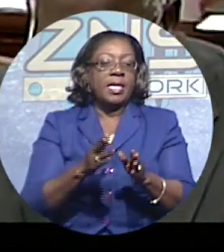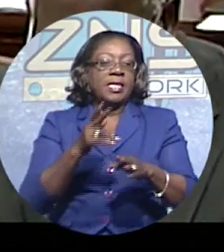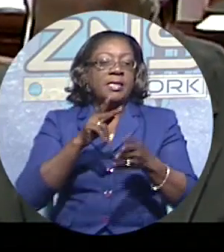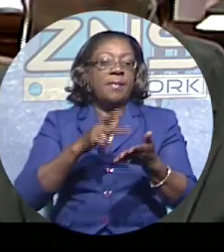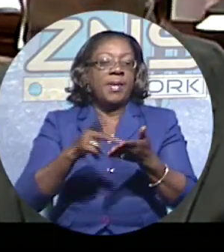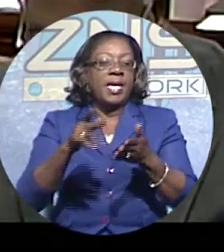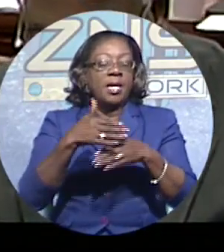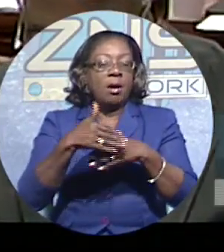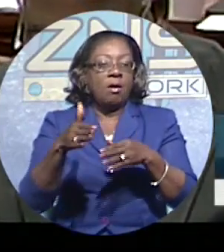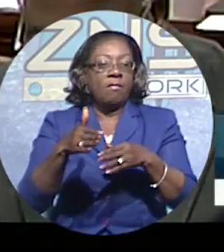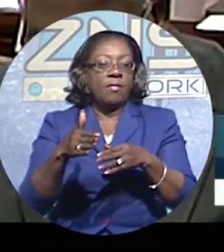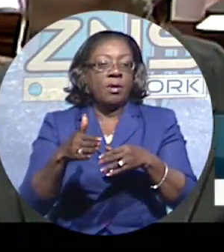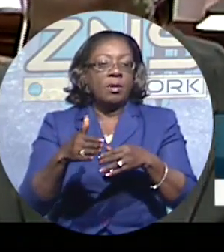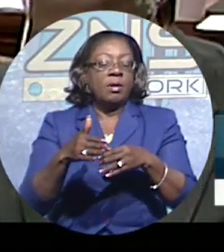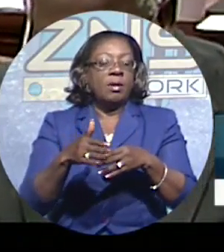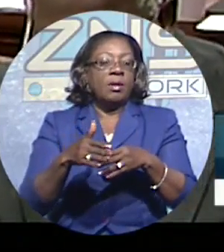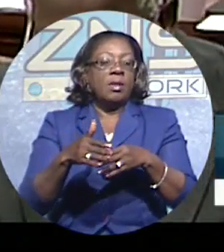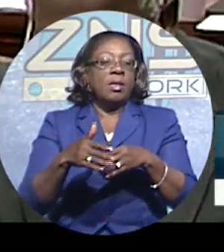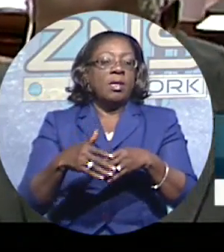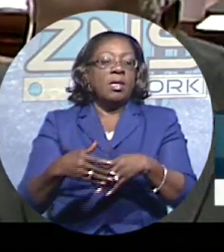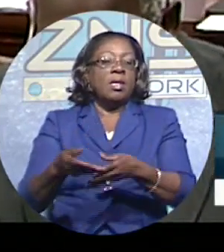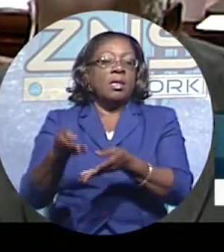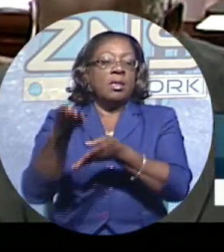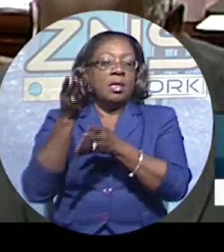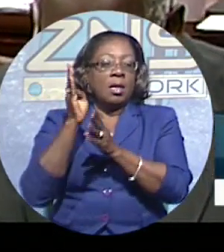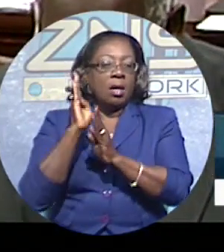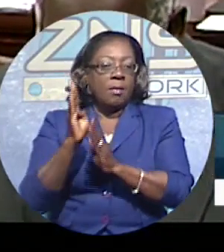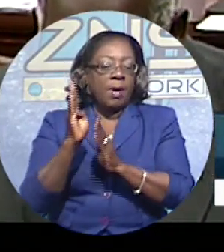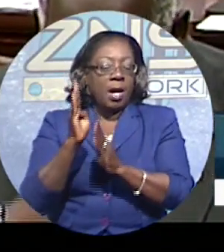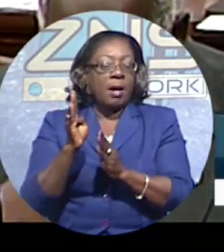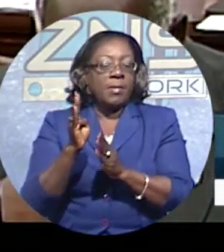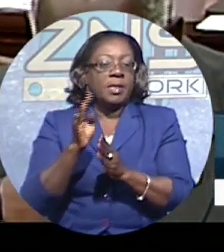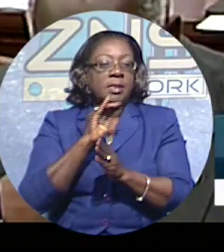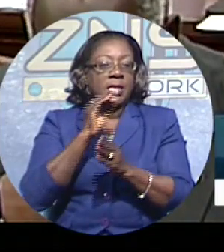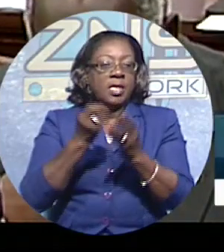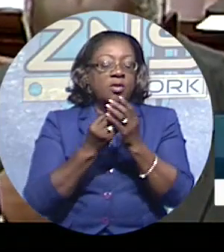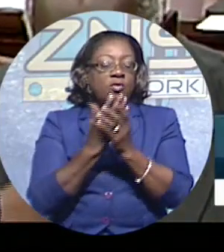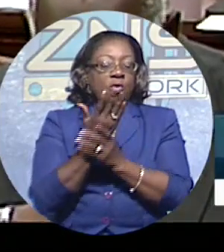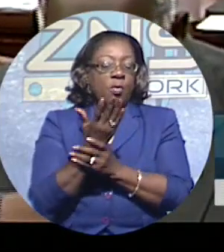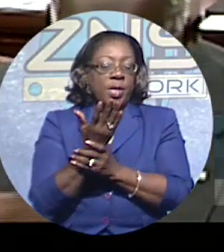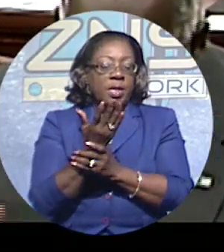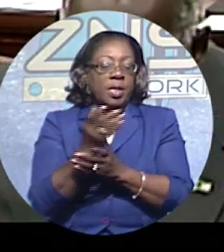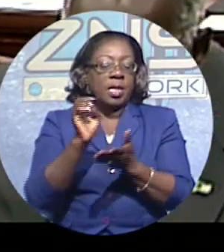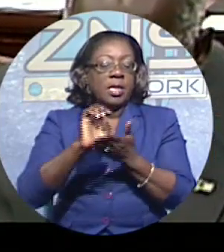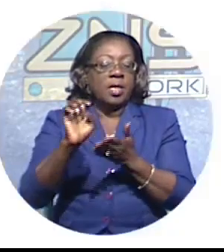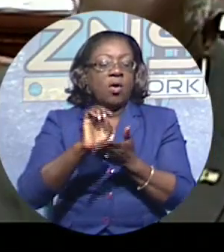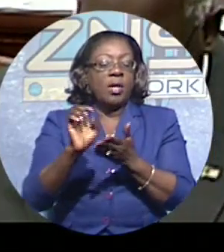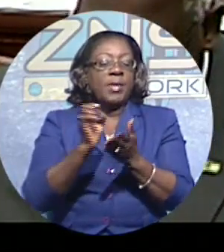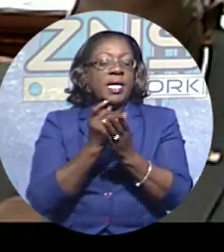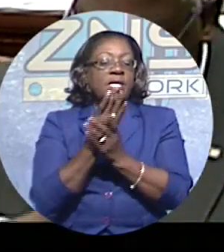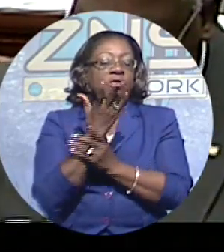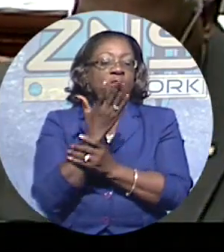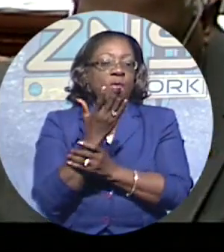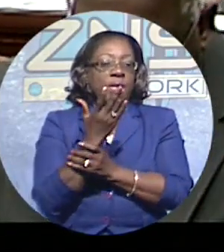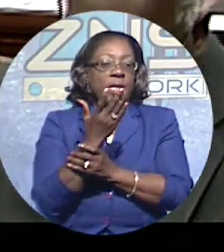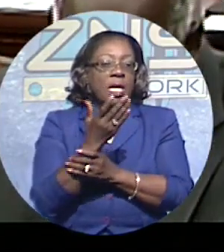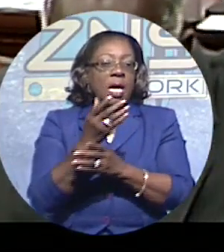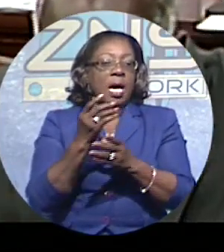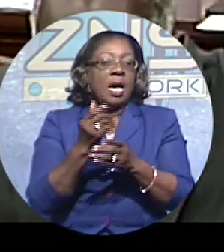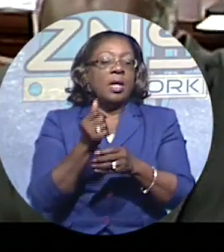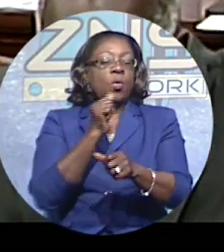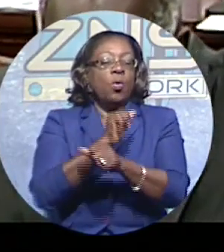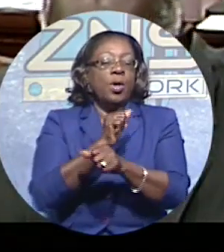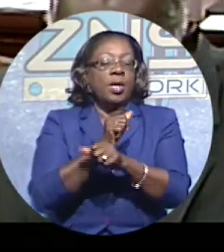the Commonwealth of the Bahamas is growing and unemployment is now declining. We have